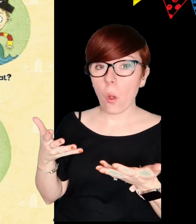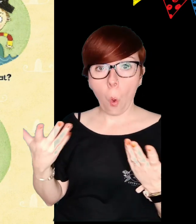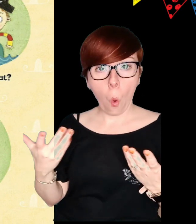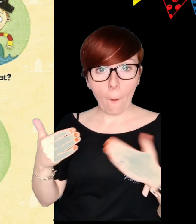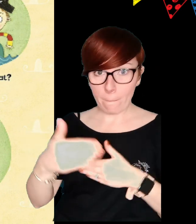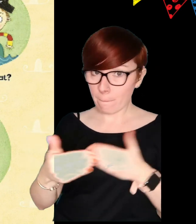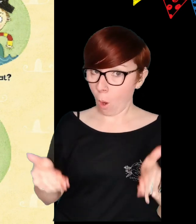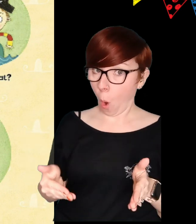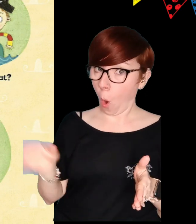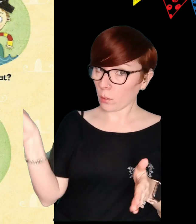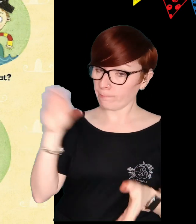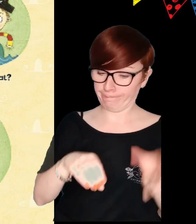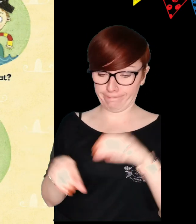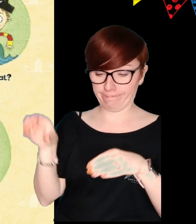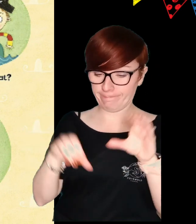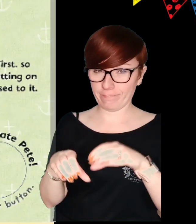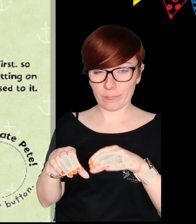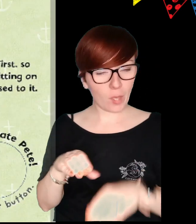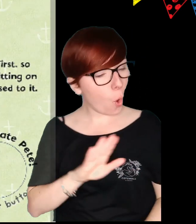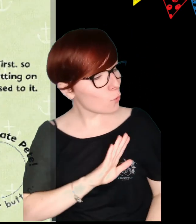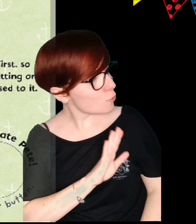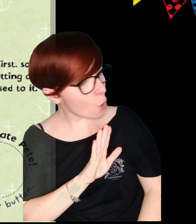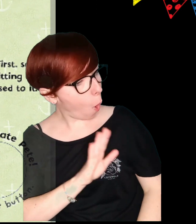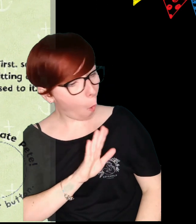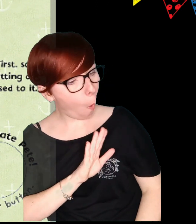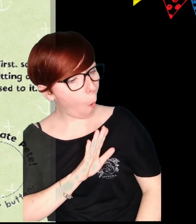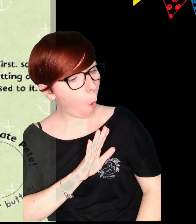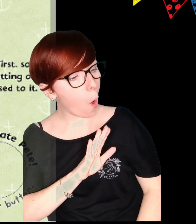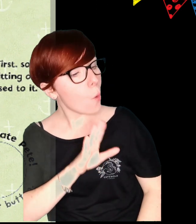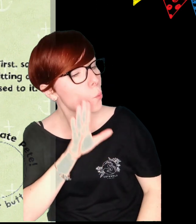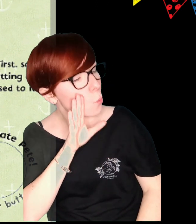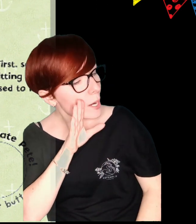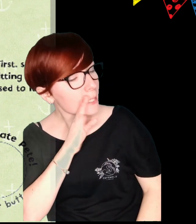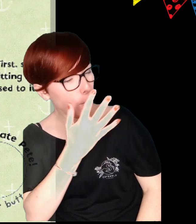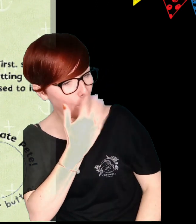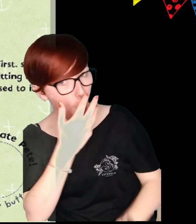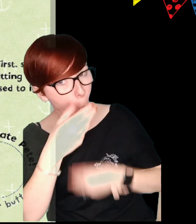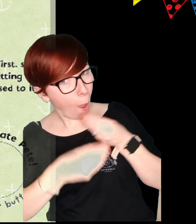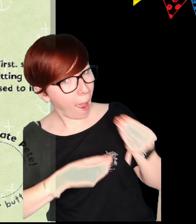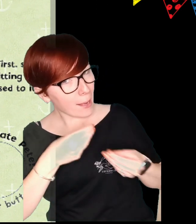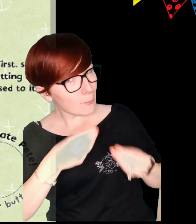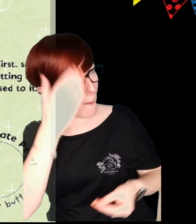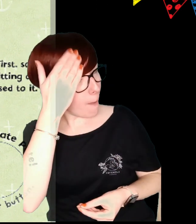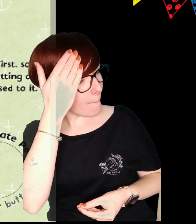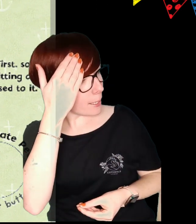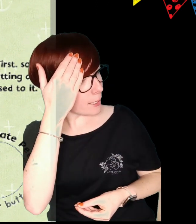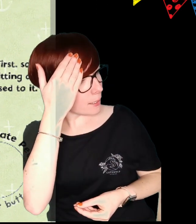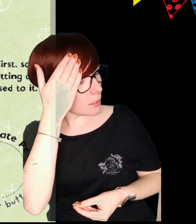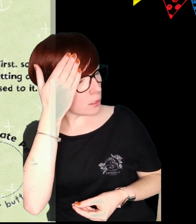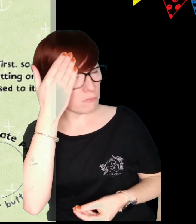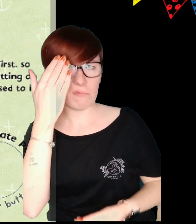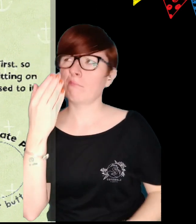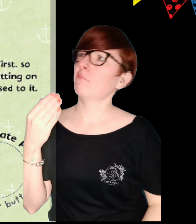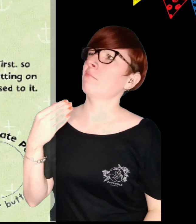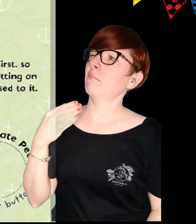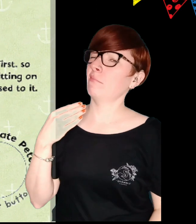boat? A very useful storage box? Your potty is for doing your wheeze and poos in instead of your